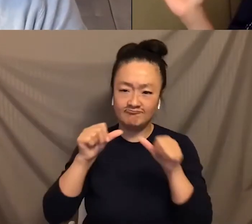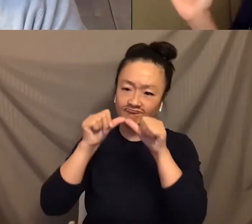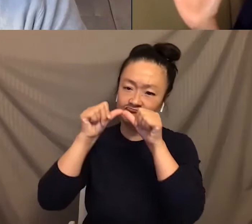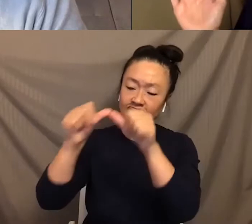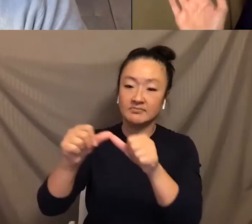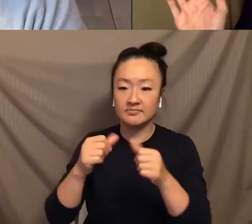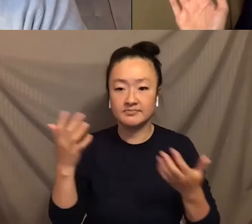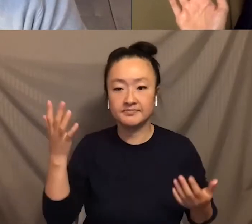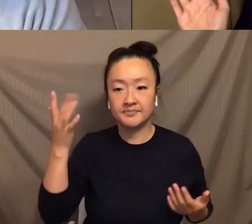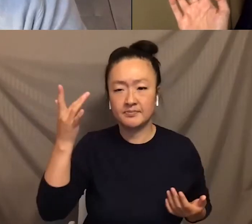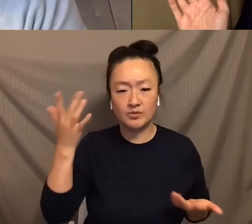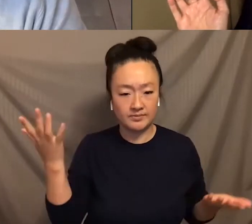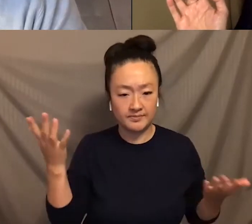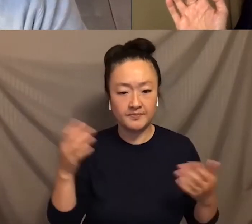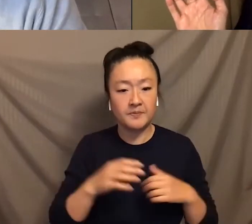in the